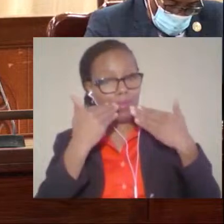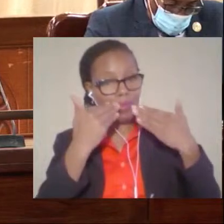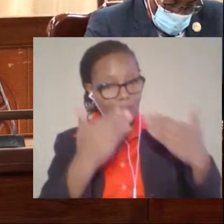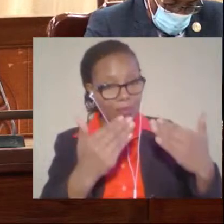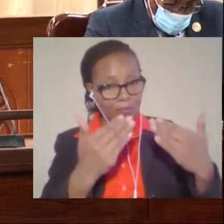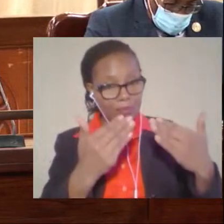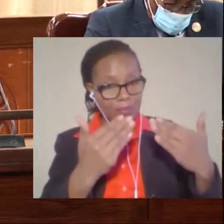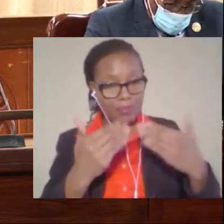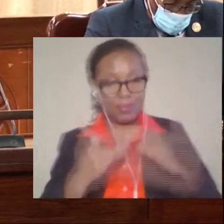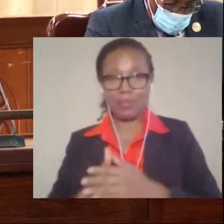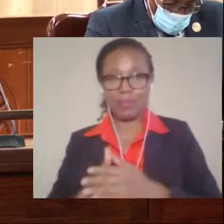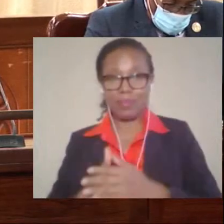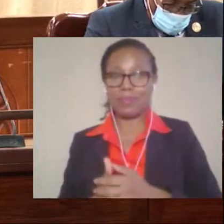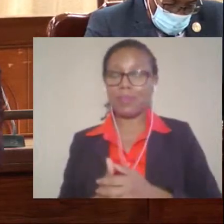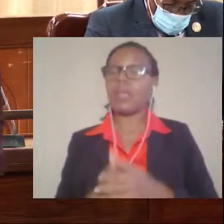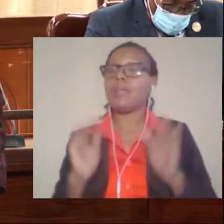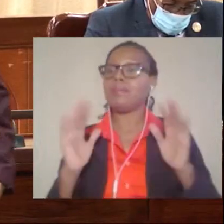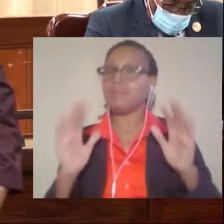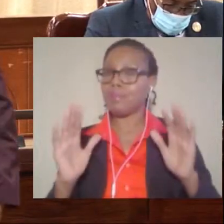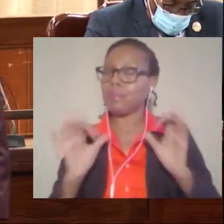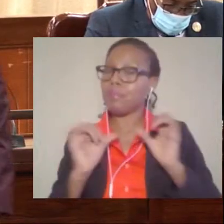And as I was saying,